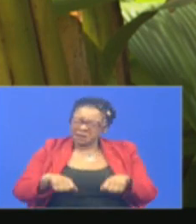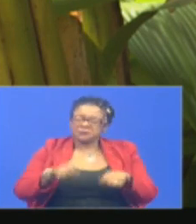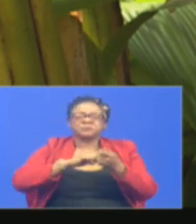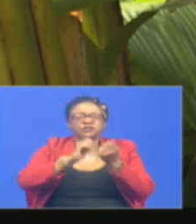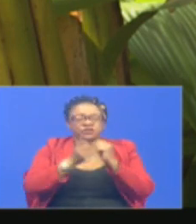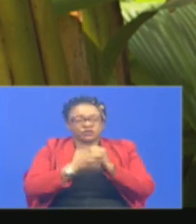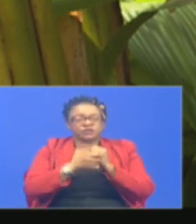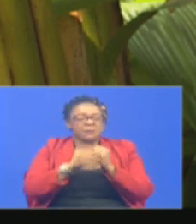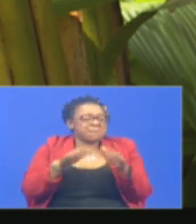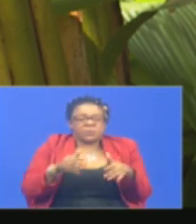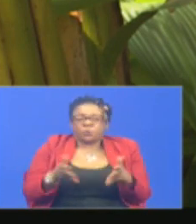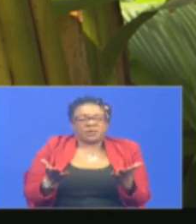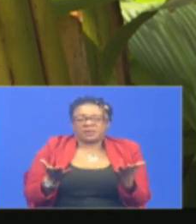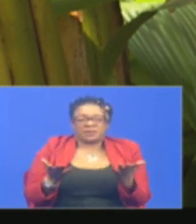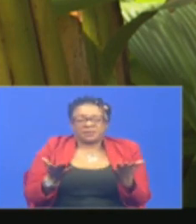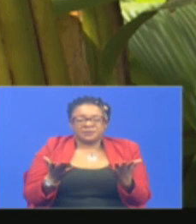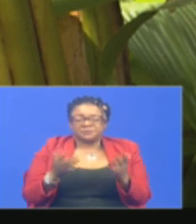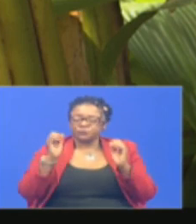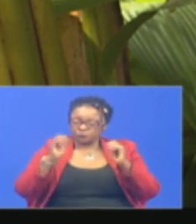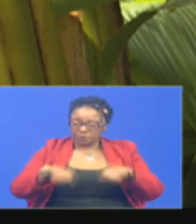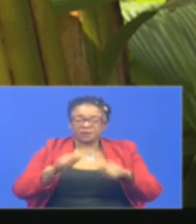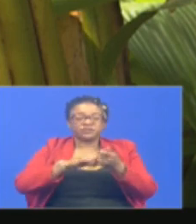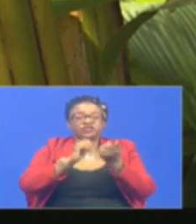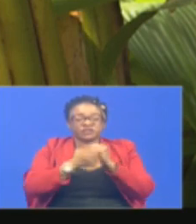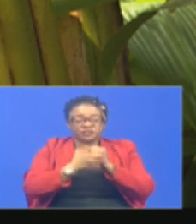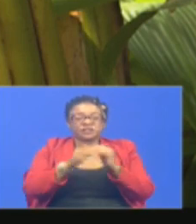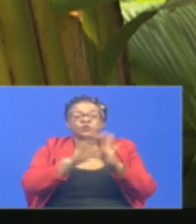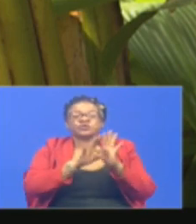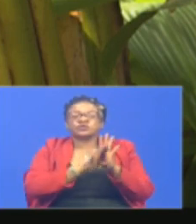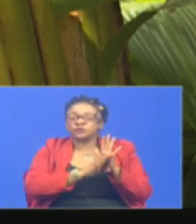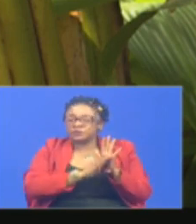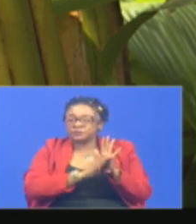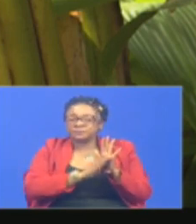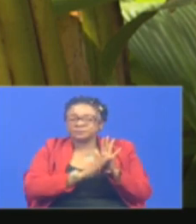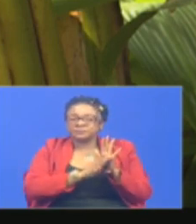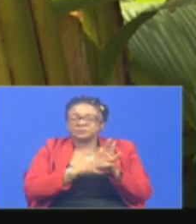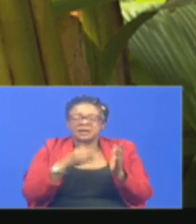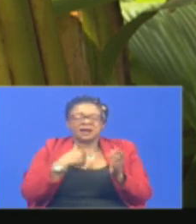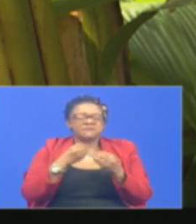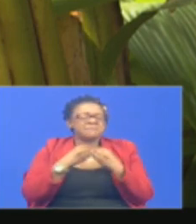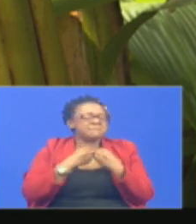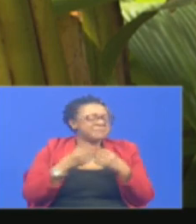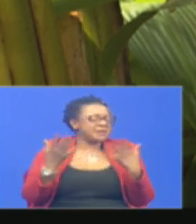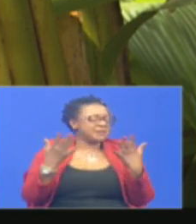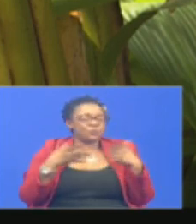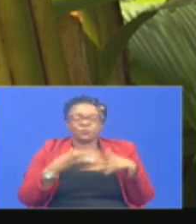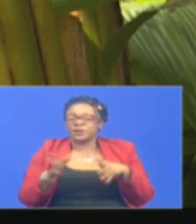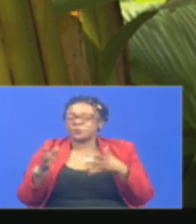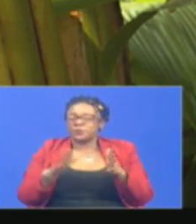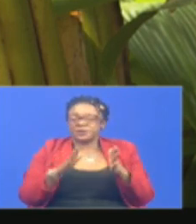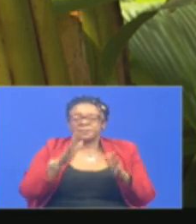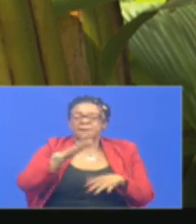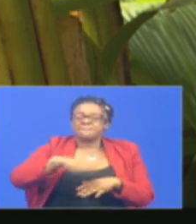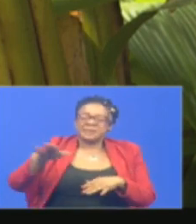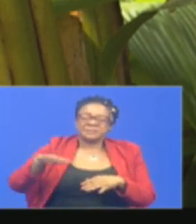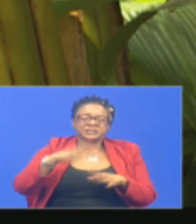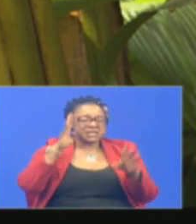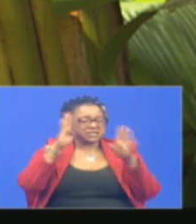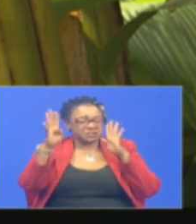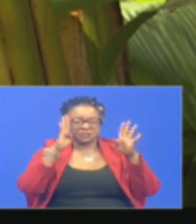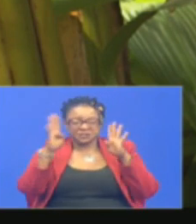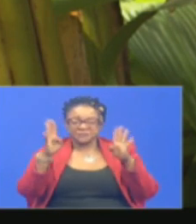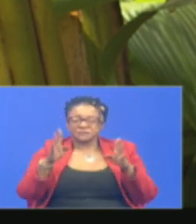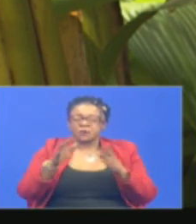way. You can change the constitution. There are many ways to do it. There's parliamentary initiative. There's